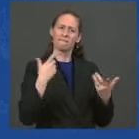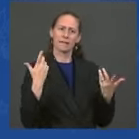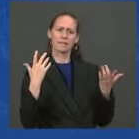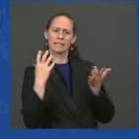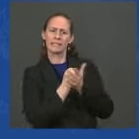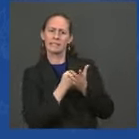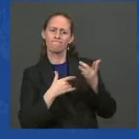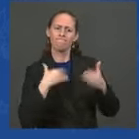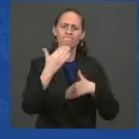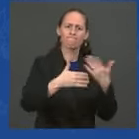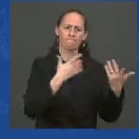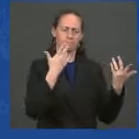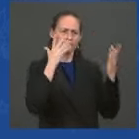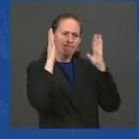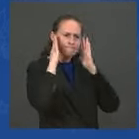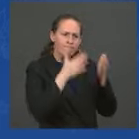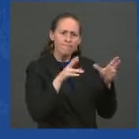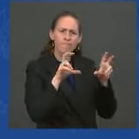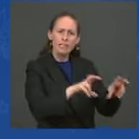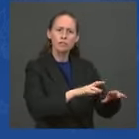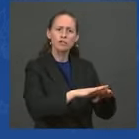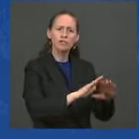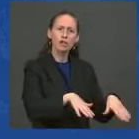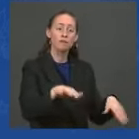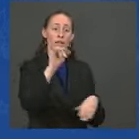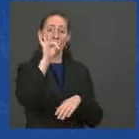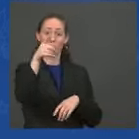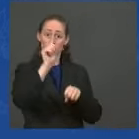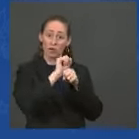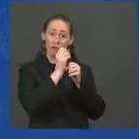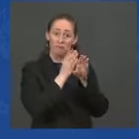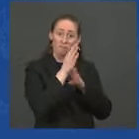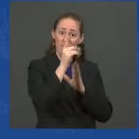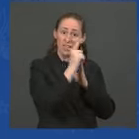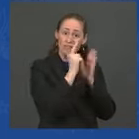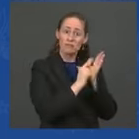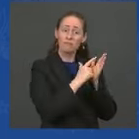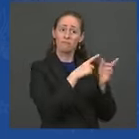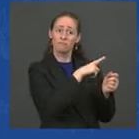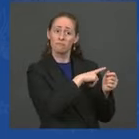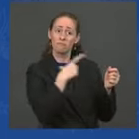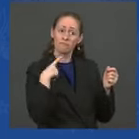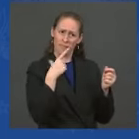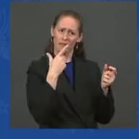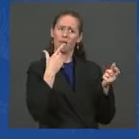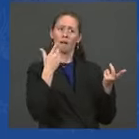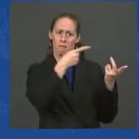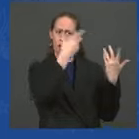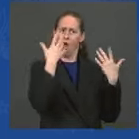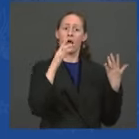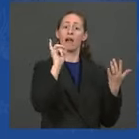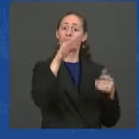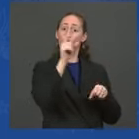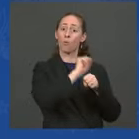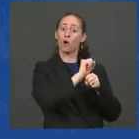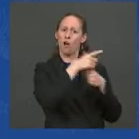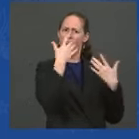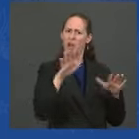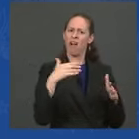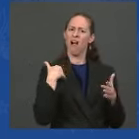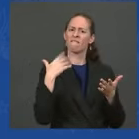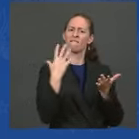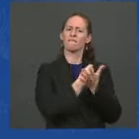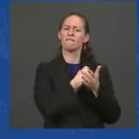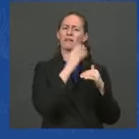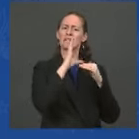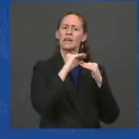children. Well, you know, what we want to do is make sure that we encourage businesses to do the same, to get a significant